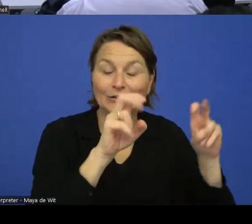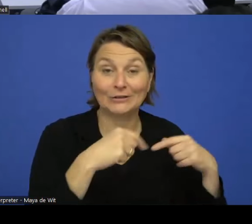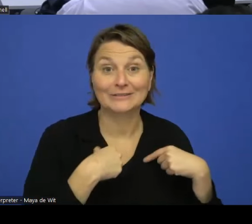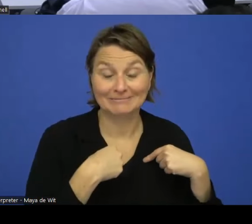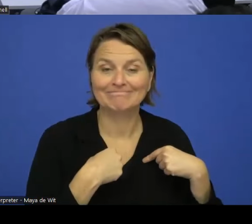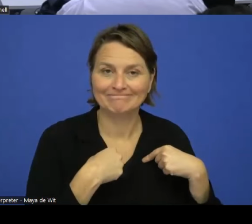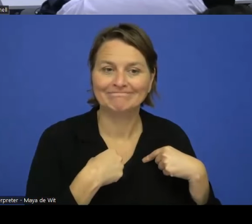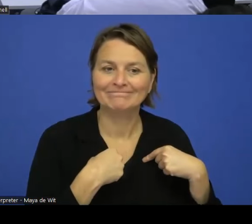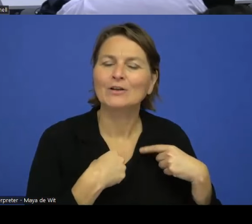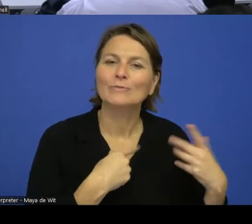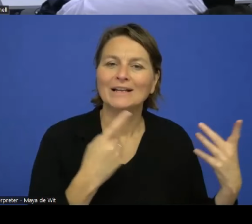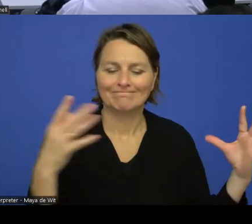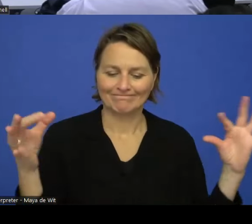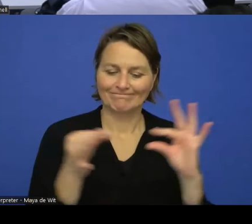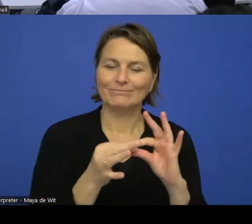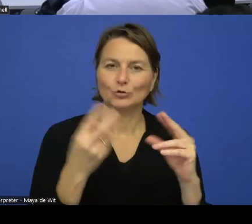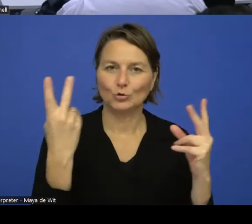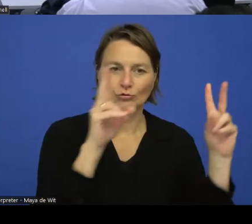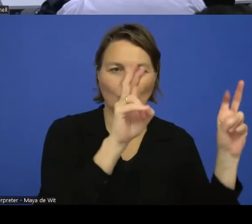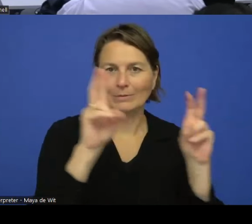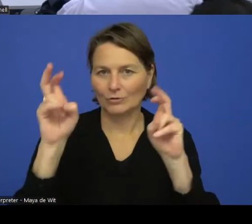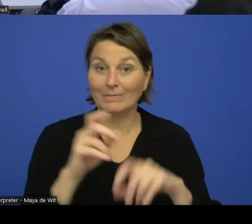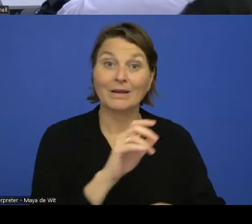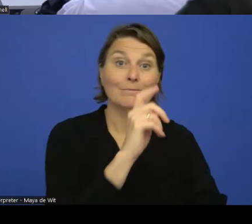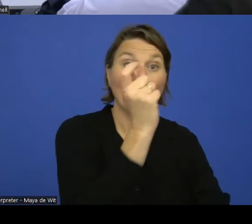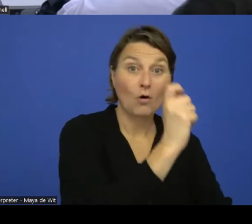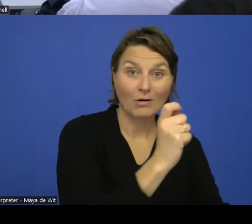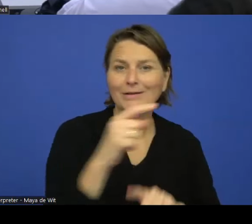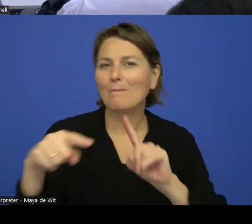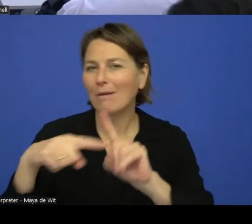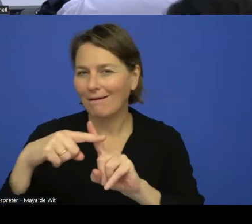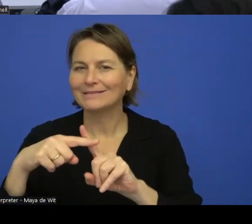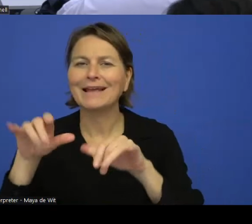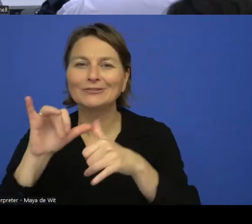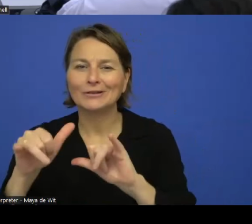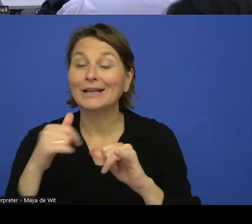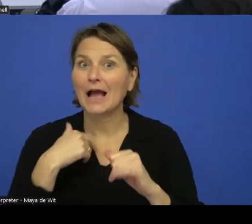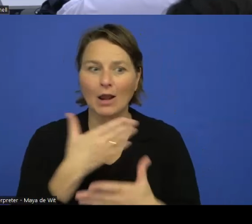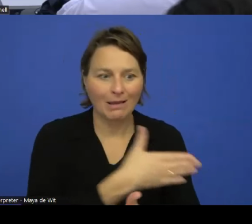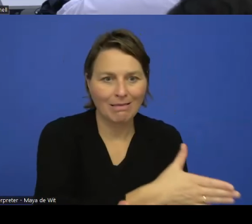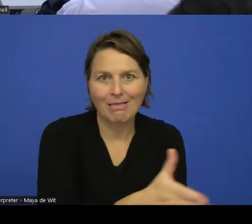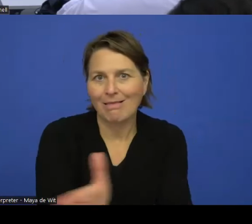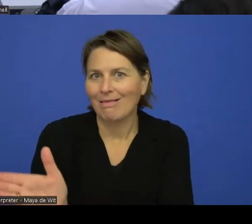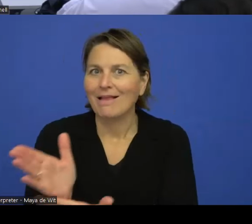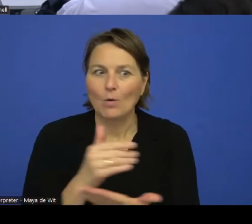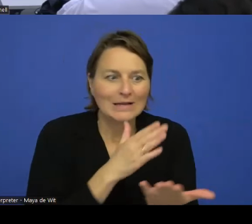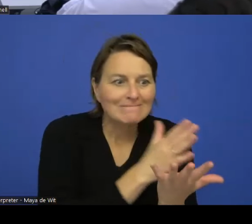meets engineering, and that's because I do like my multidisciplinary work, and I like to work across